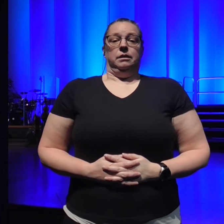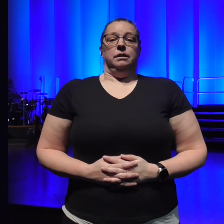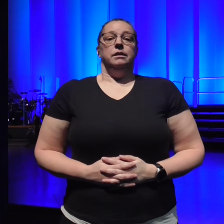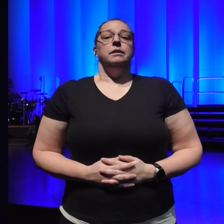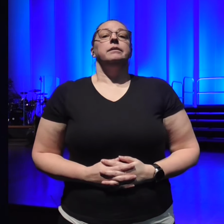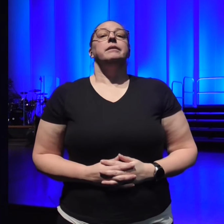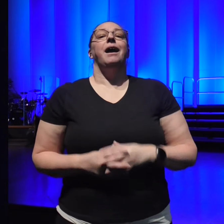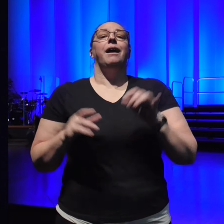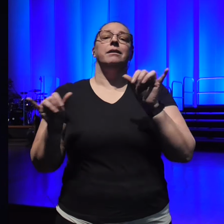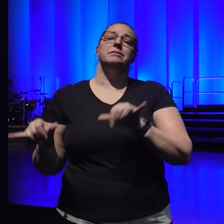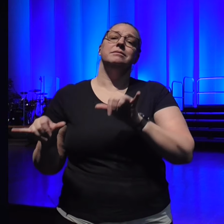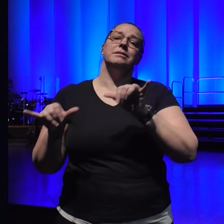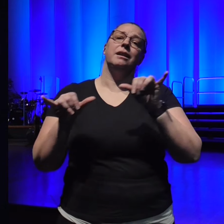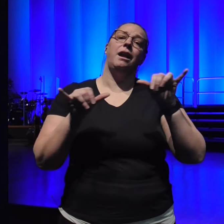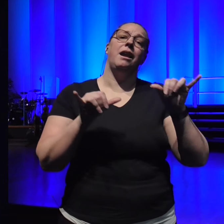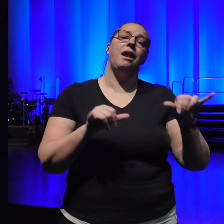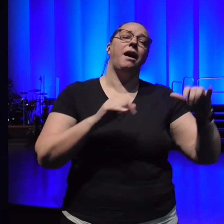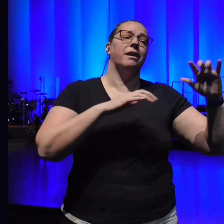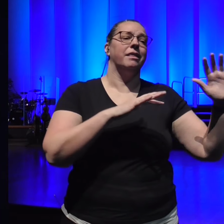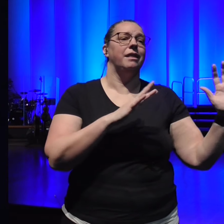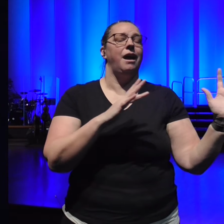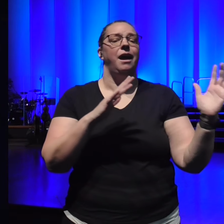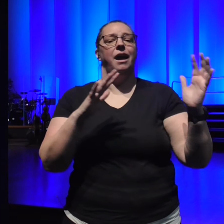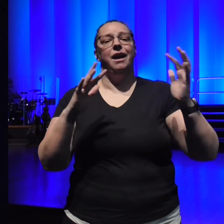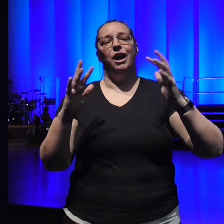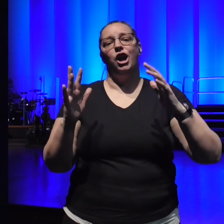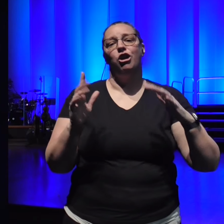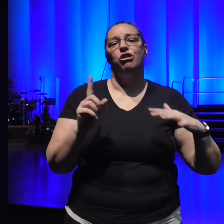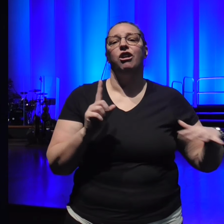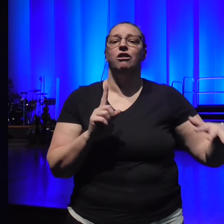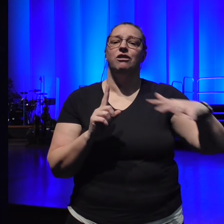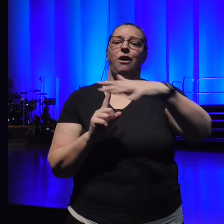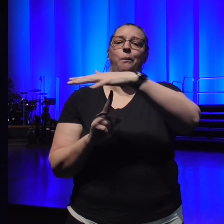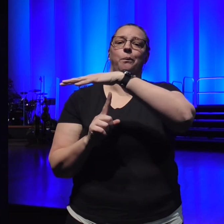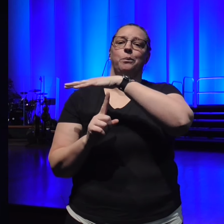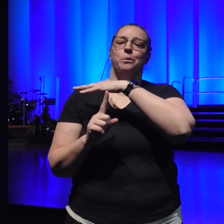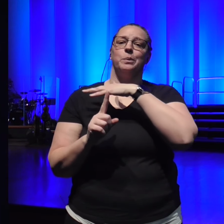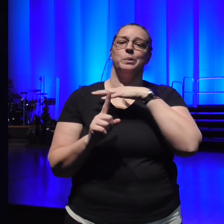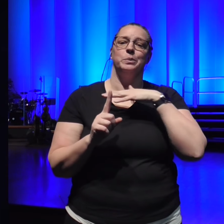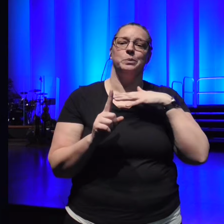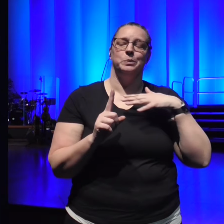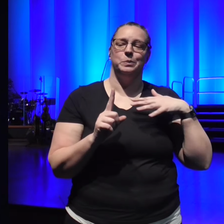It's like the air around me.